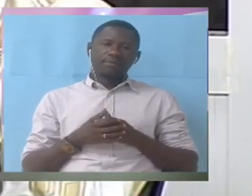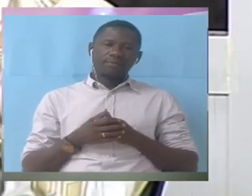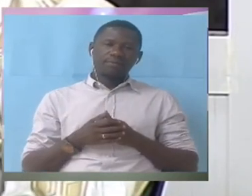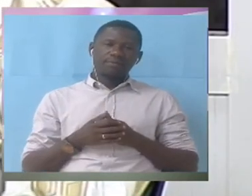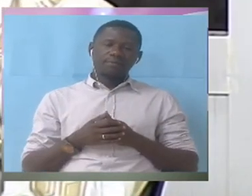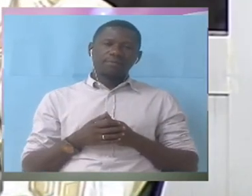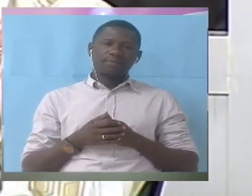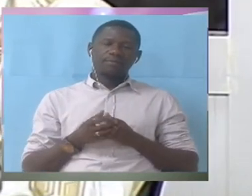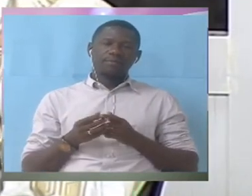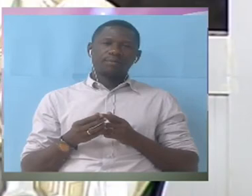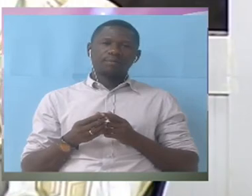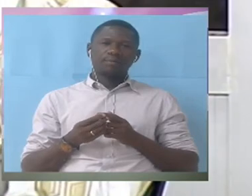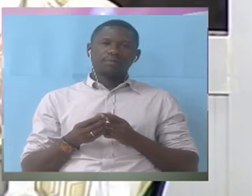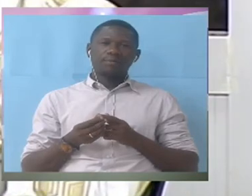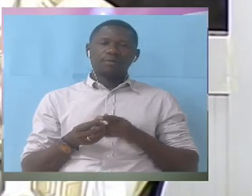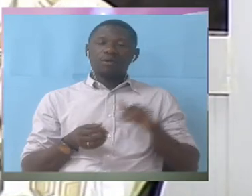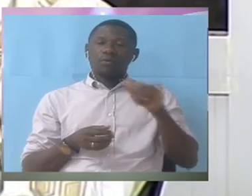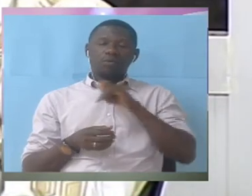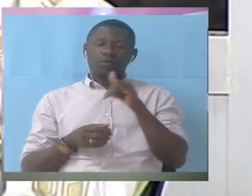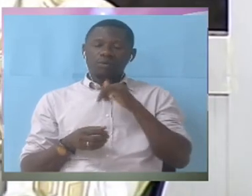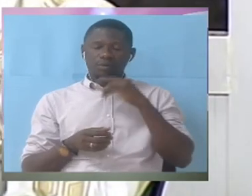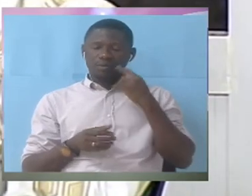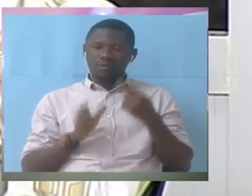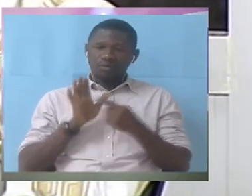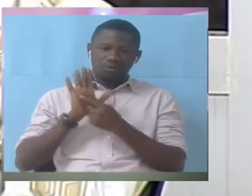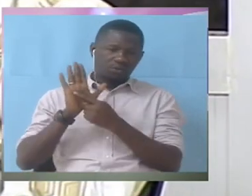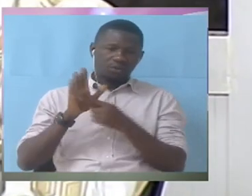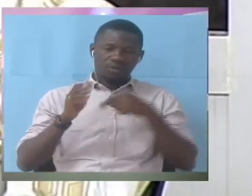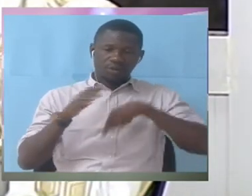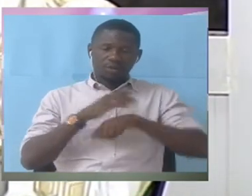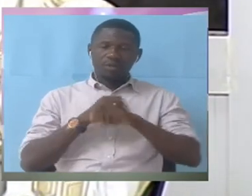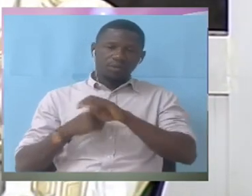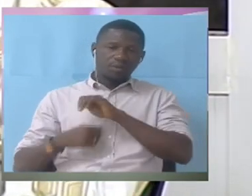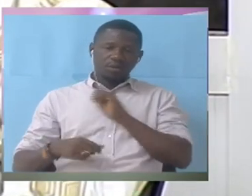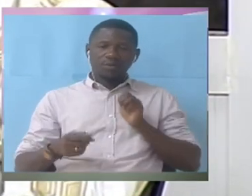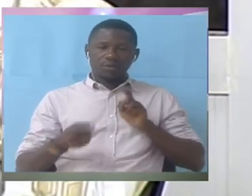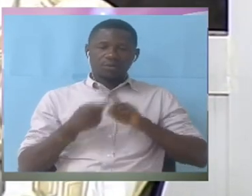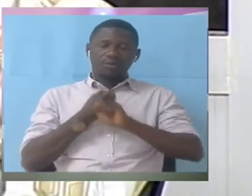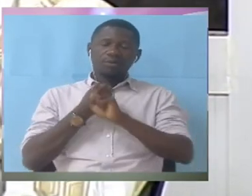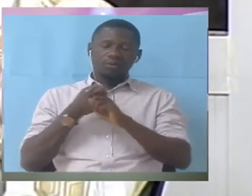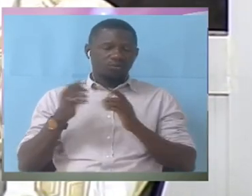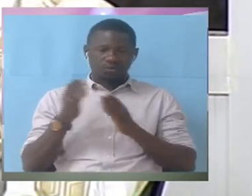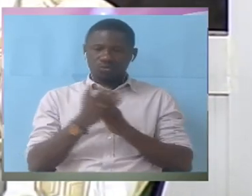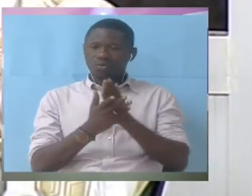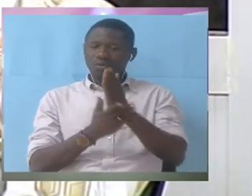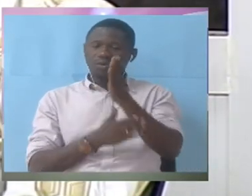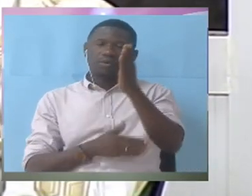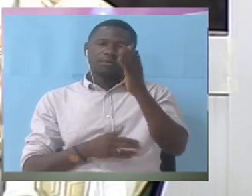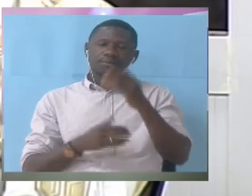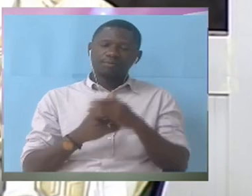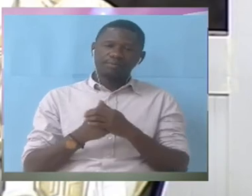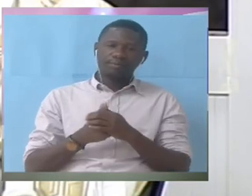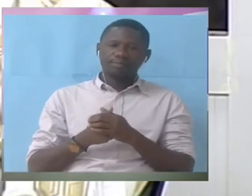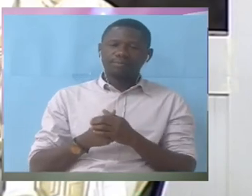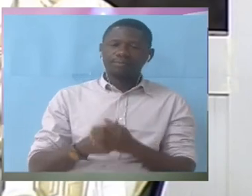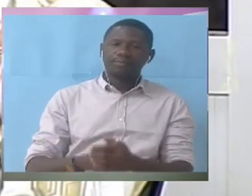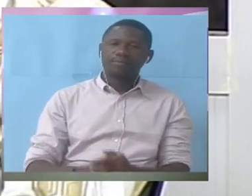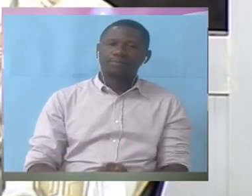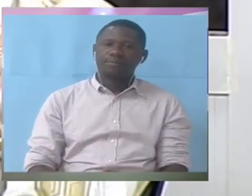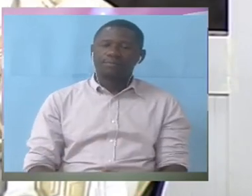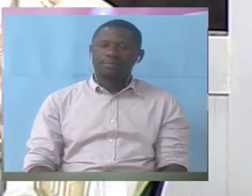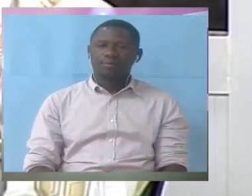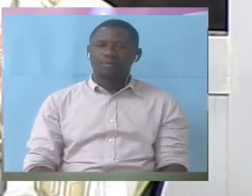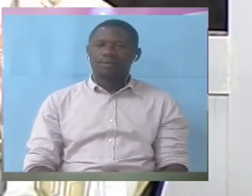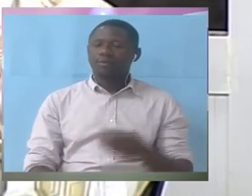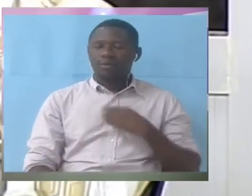digënté ak mom which reflected in our relationship throughout nga xamne lolou feñna nak ci suñu joko wante